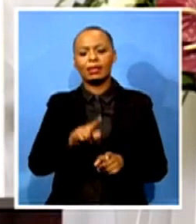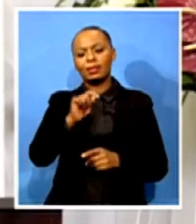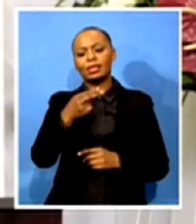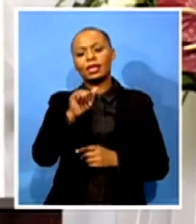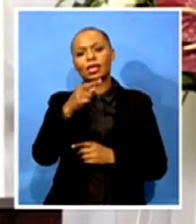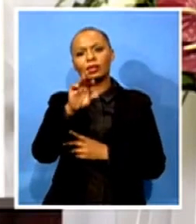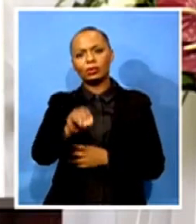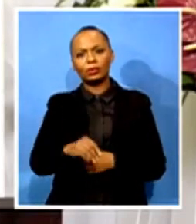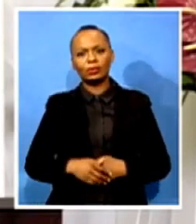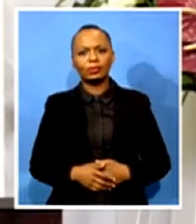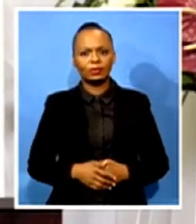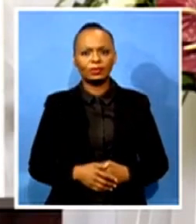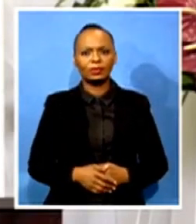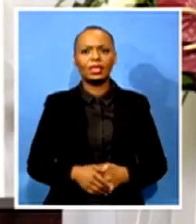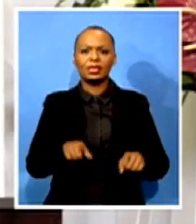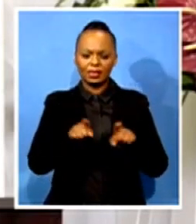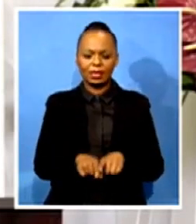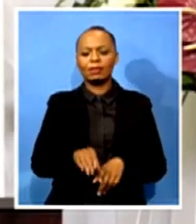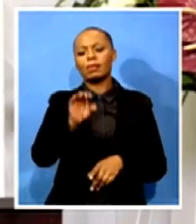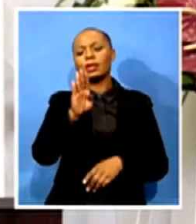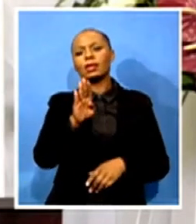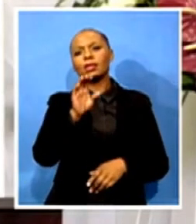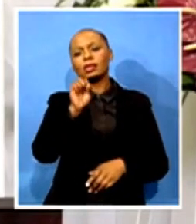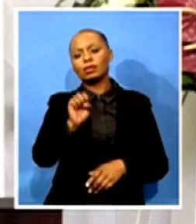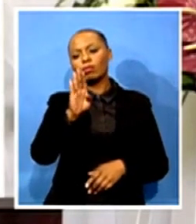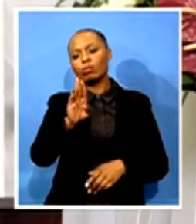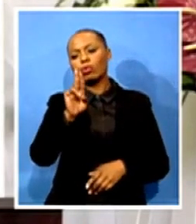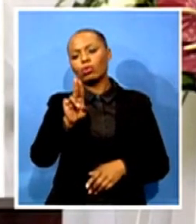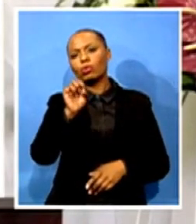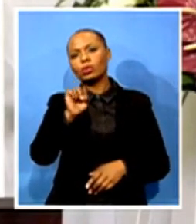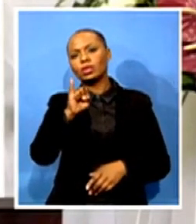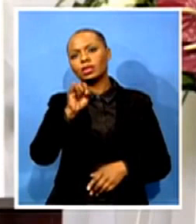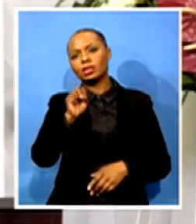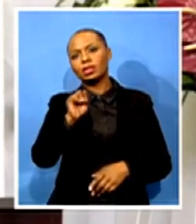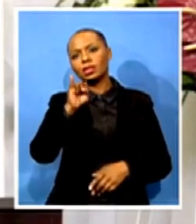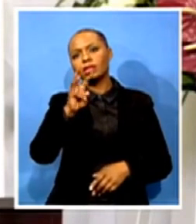NakaSibusisiwe, we worked with Sibusisiwe Child and Family Welfare wase Clermont.